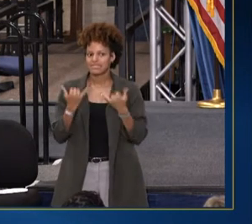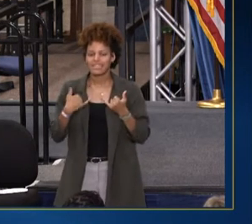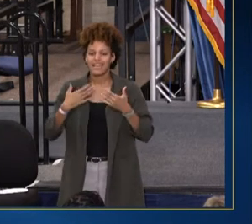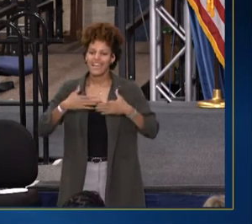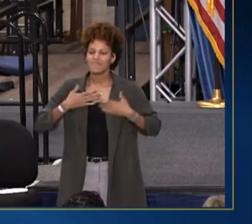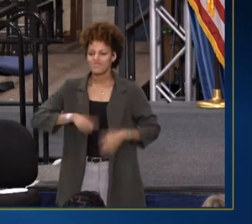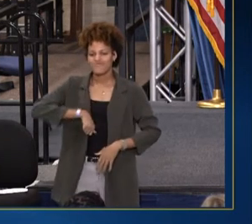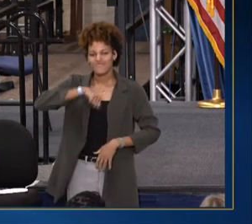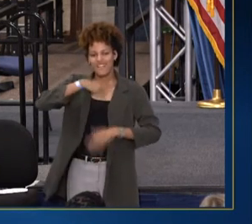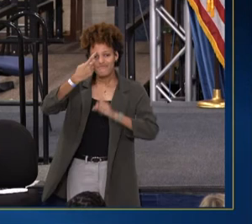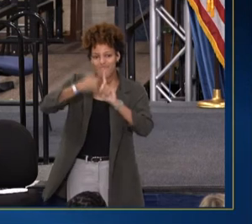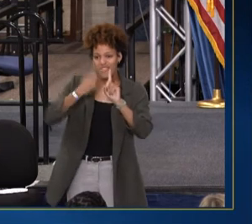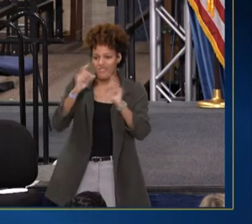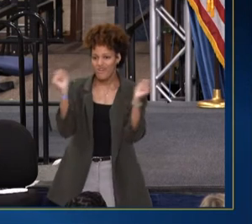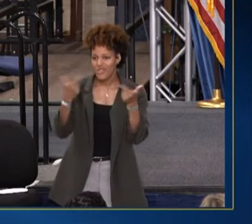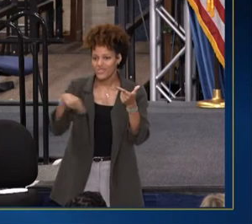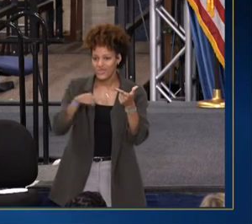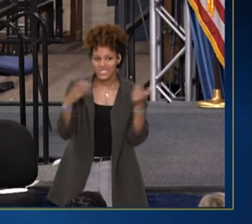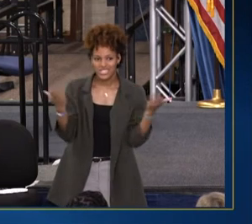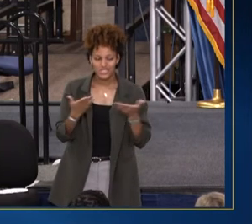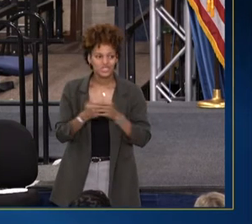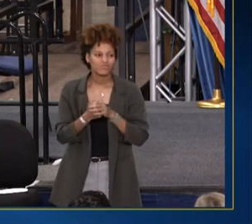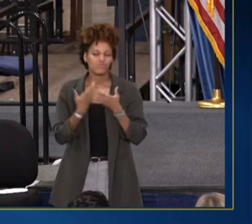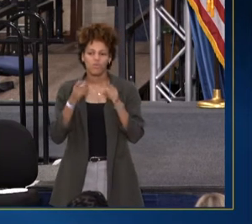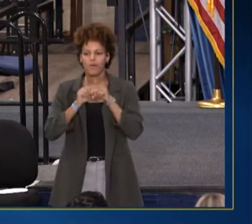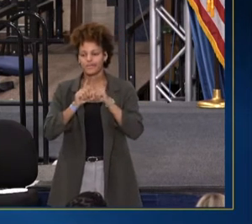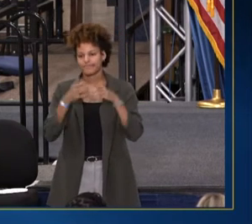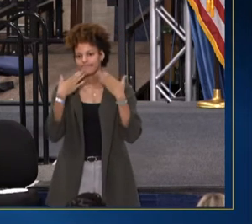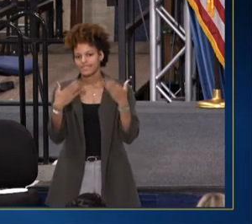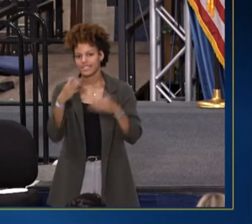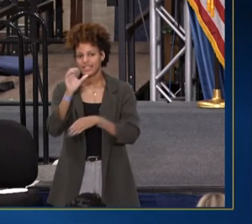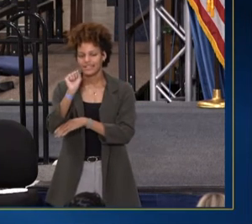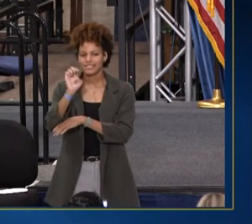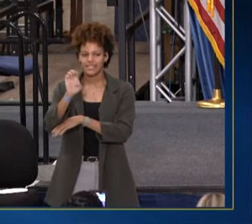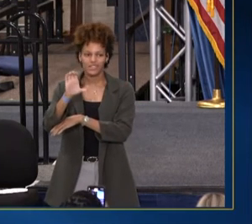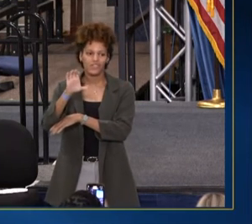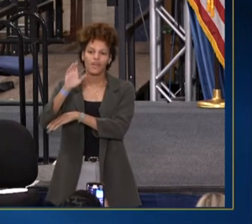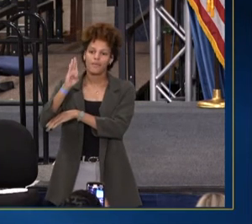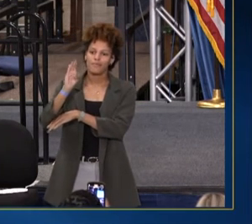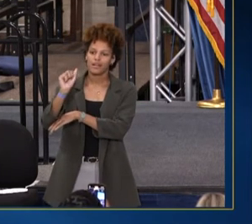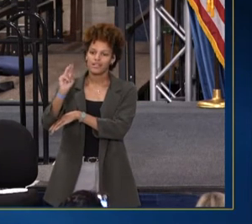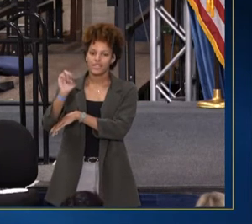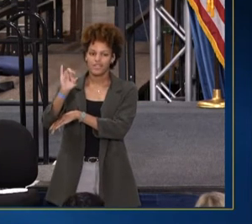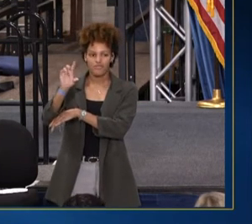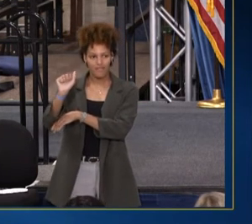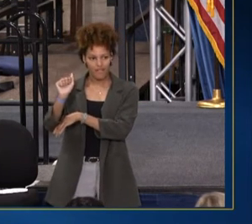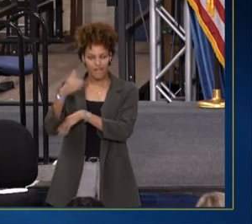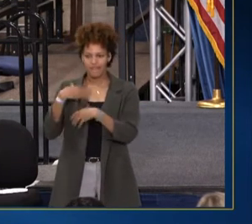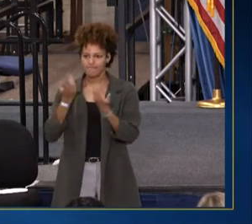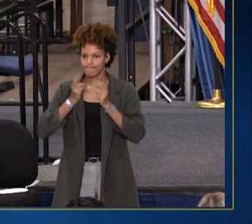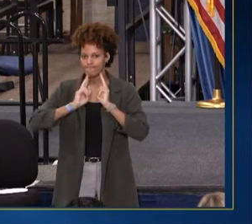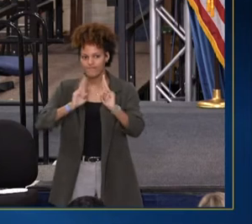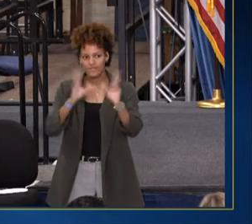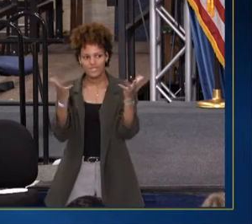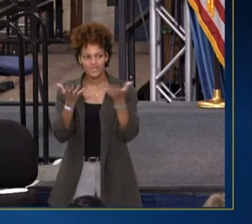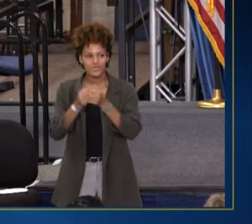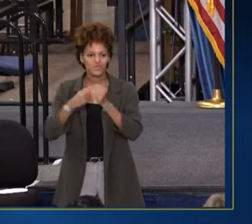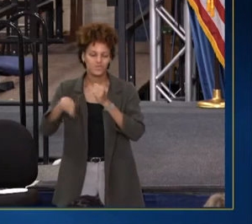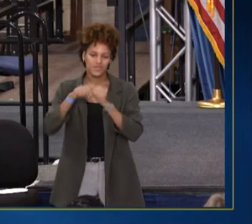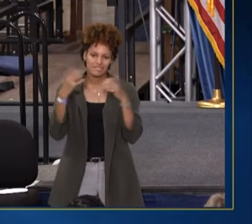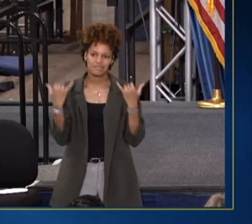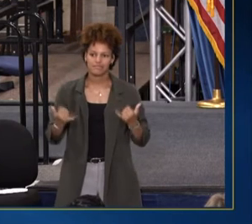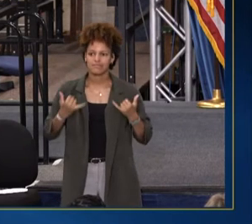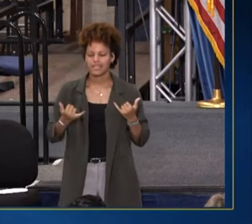Month to all of you. I want to also thank Secretary Becerra as well. I'm honored to be here with you.